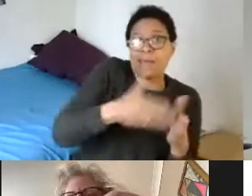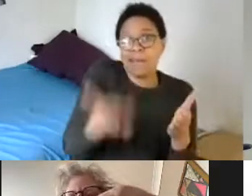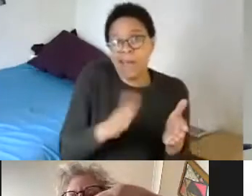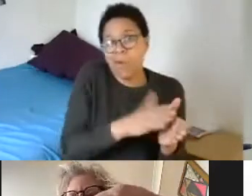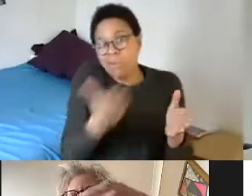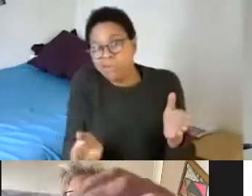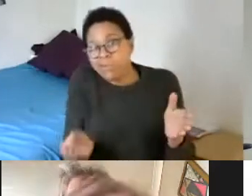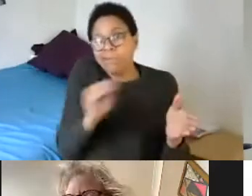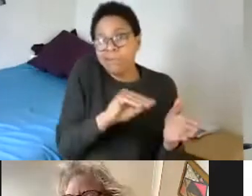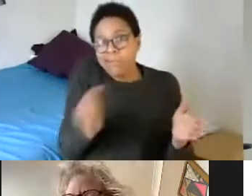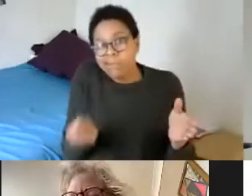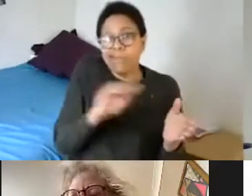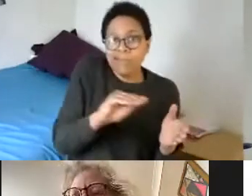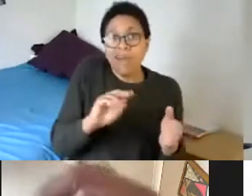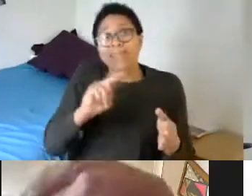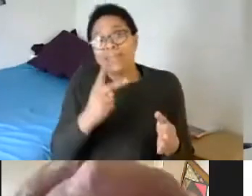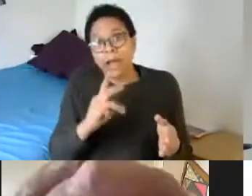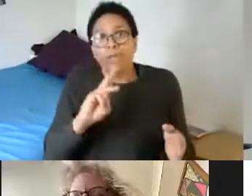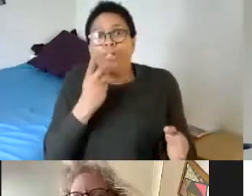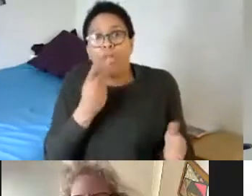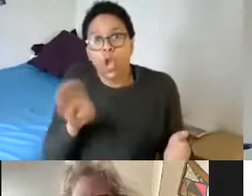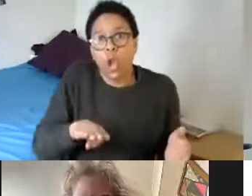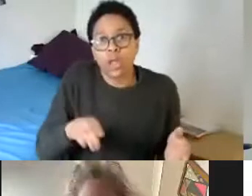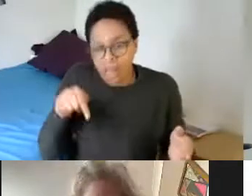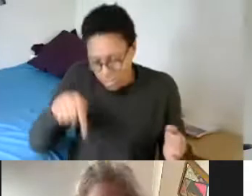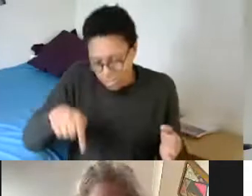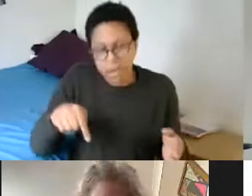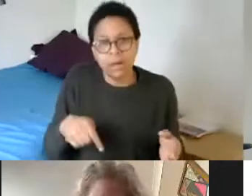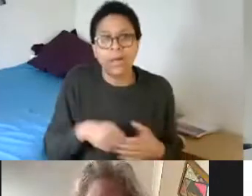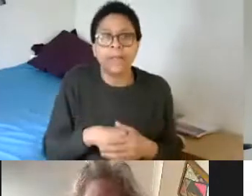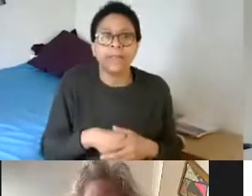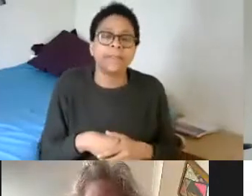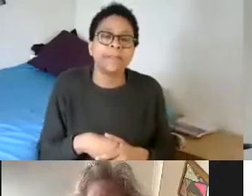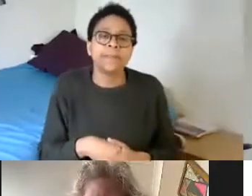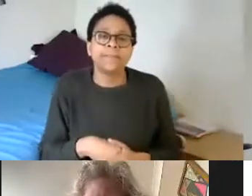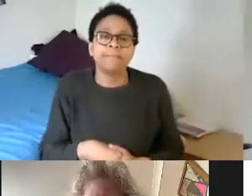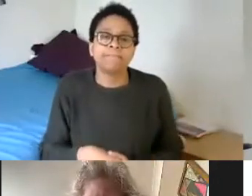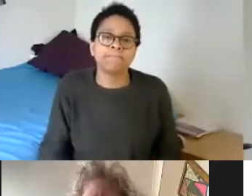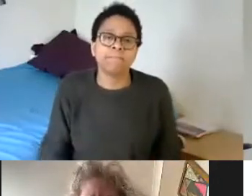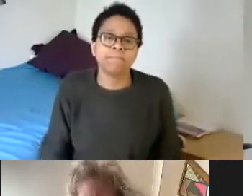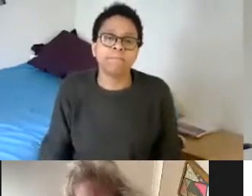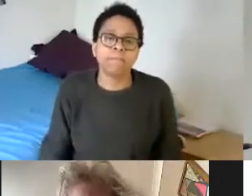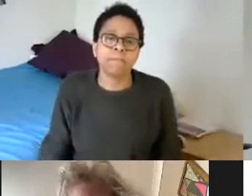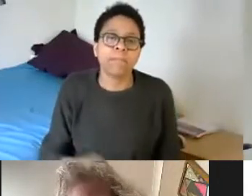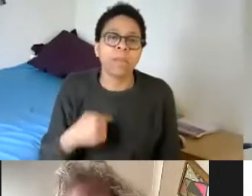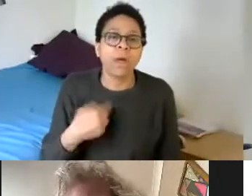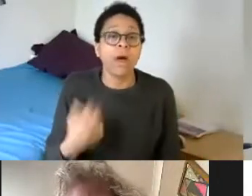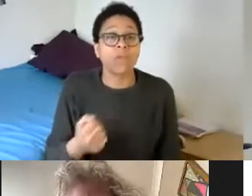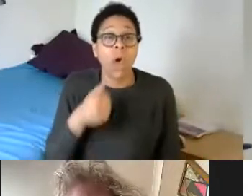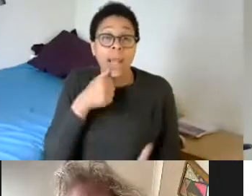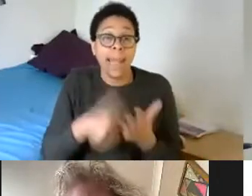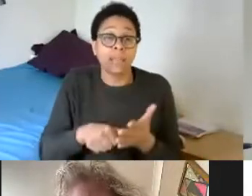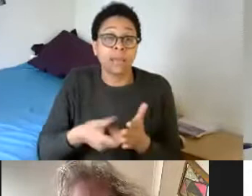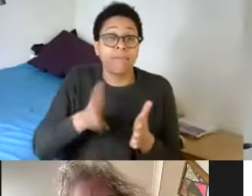Madge Gill bit that's going to be stuck in there because I applied for the thingy bob. And then I got a letter from 10 Downing